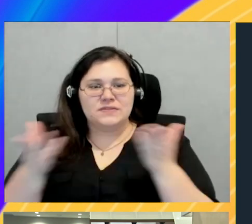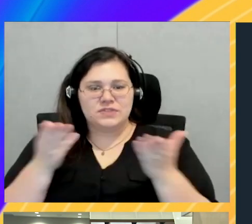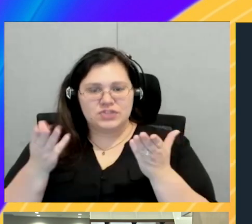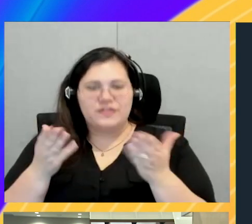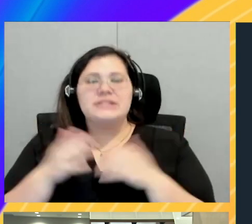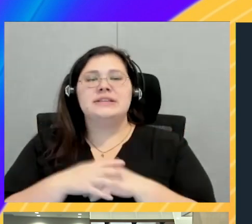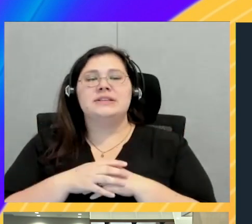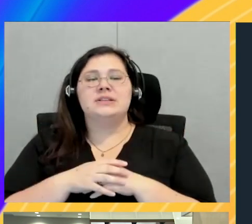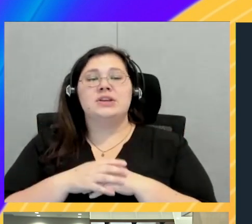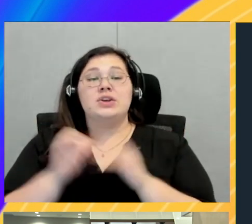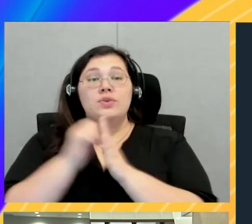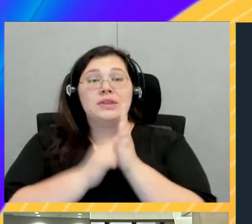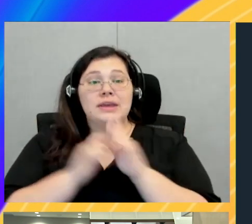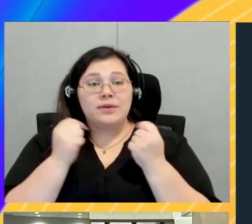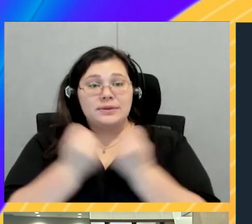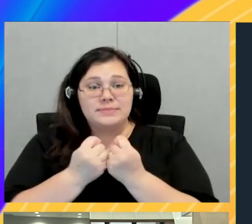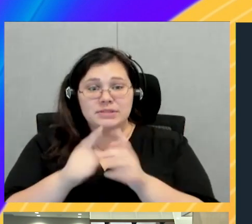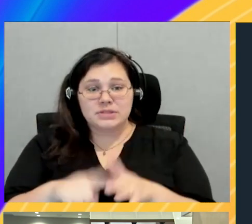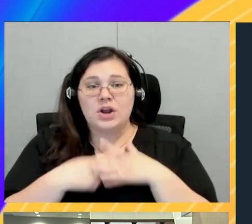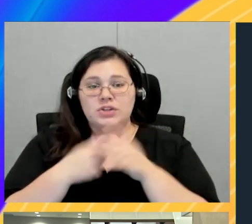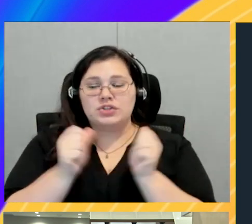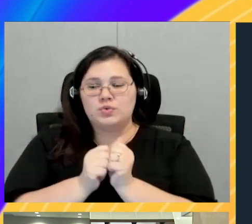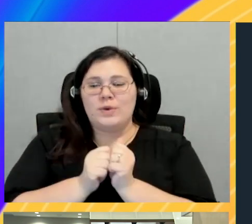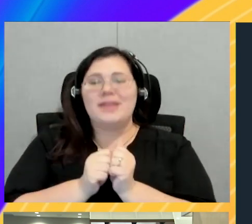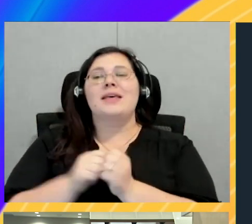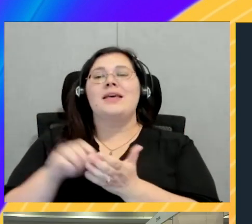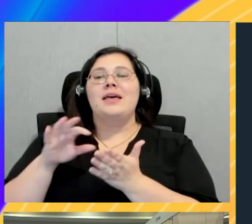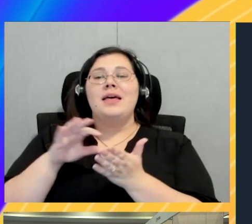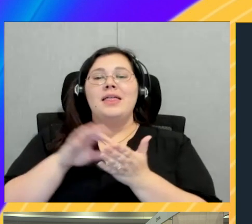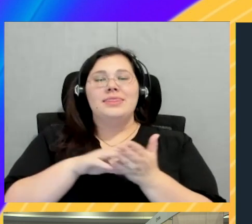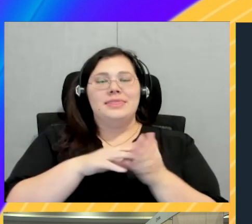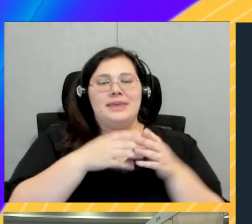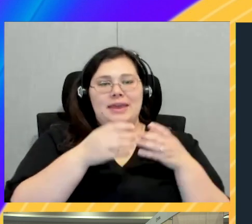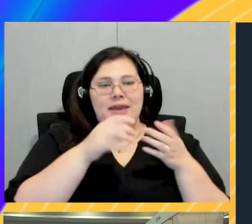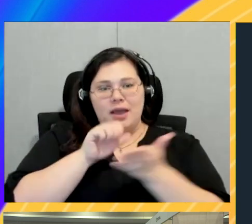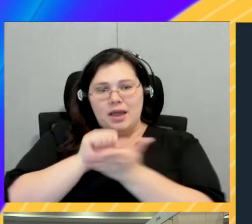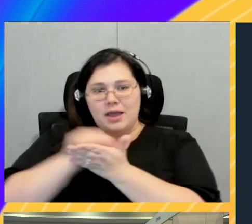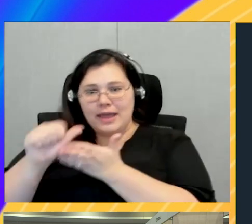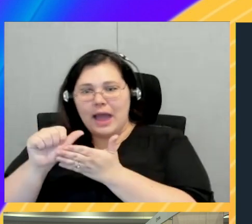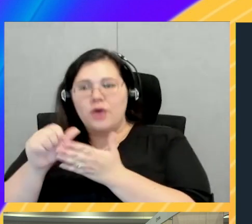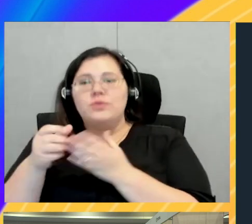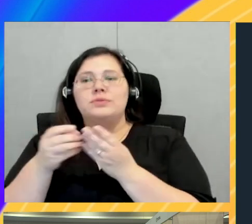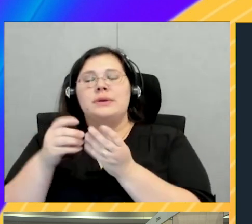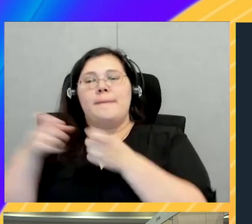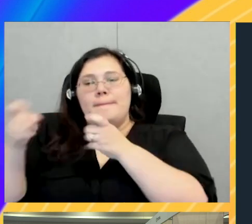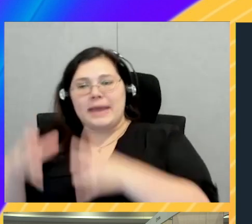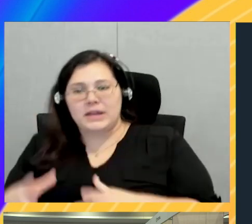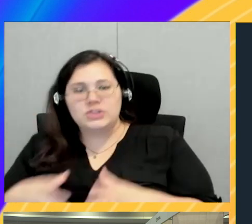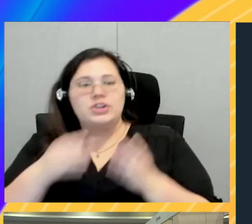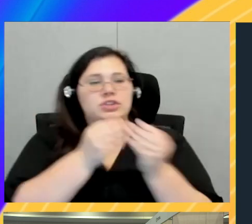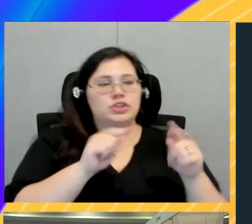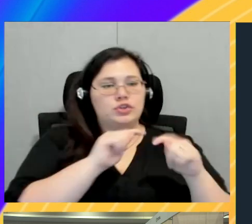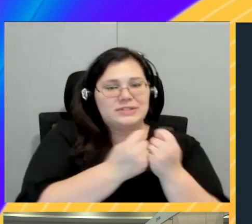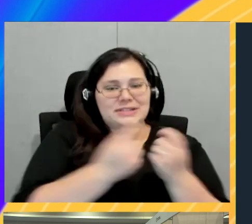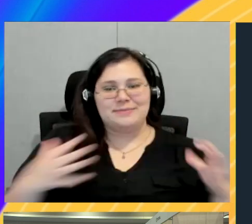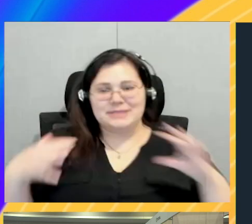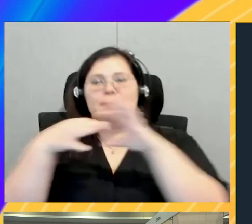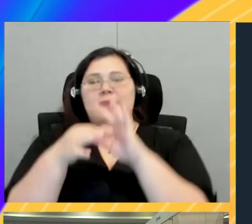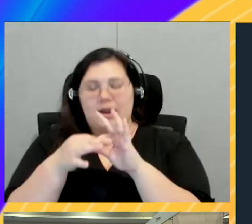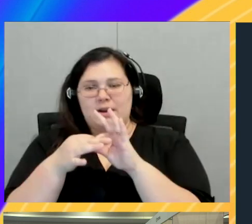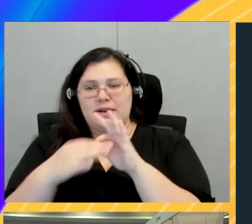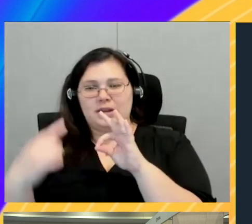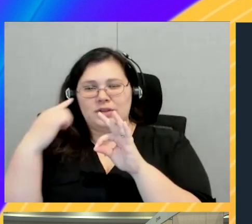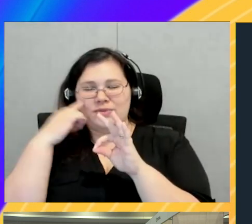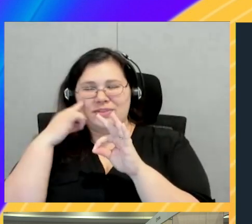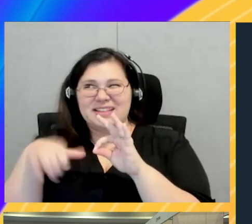solutions architect pairing. And you can think about that as kind of a division between the technical pieces